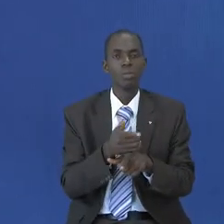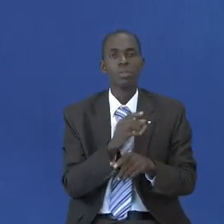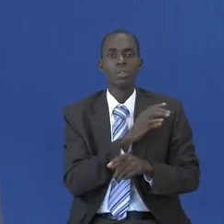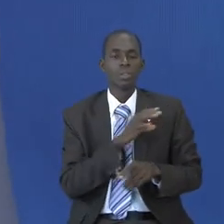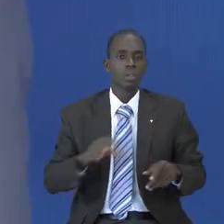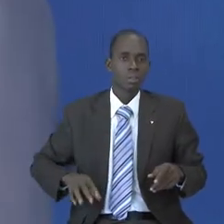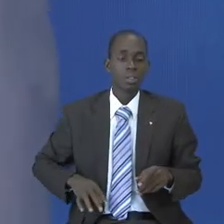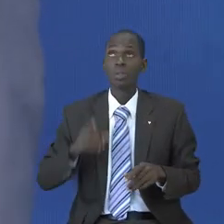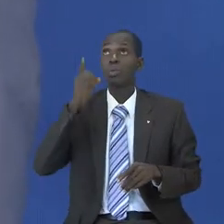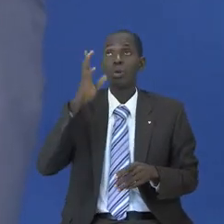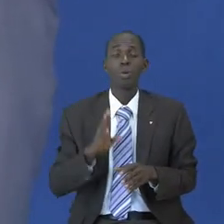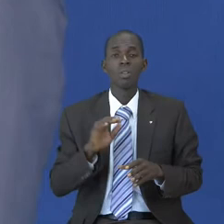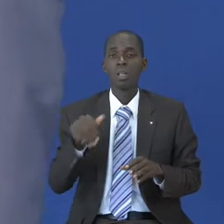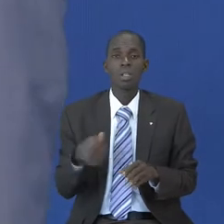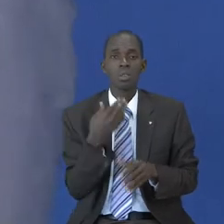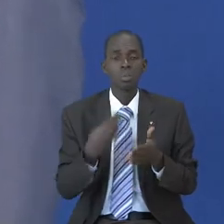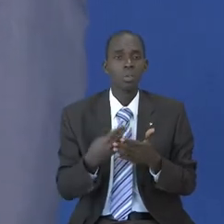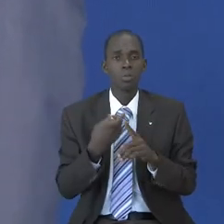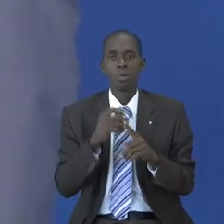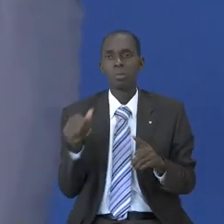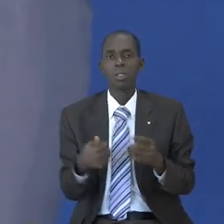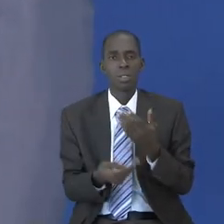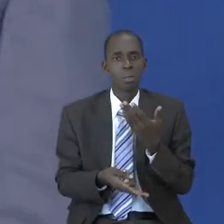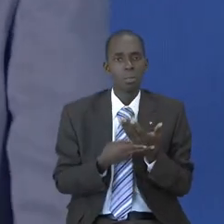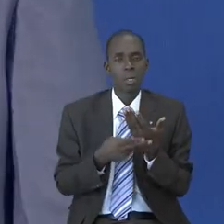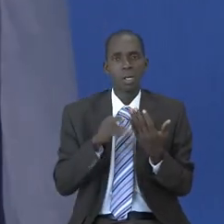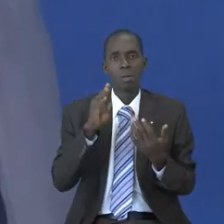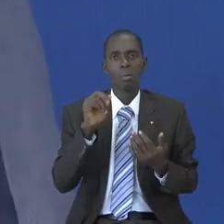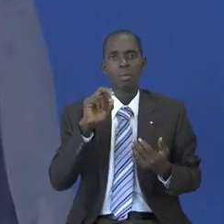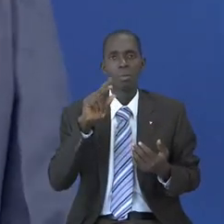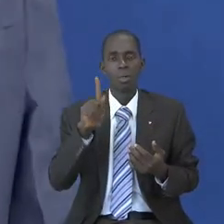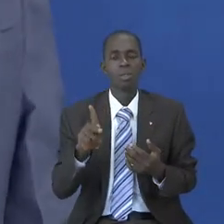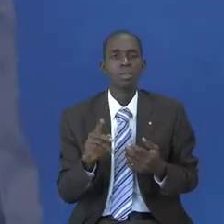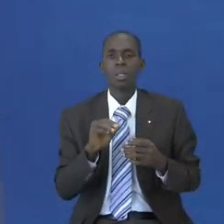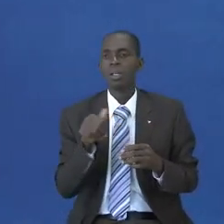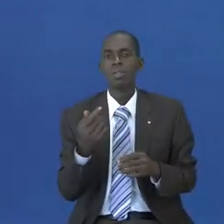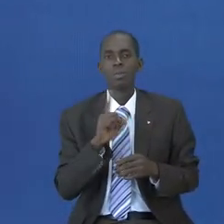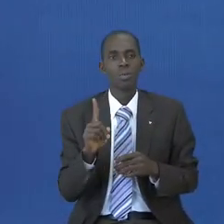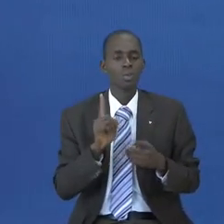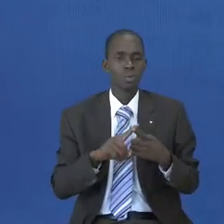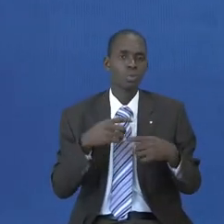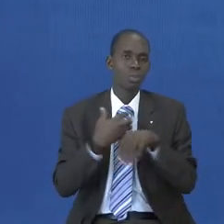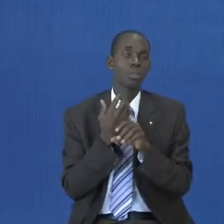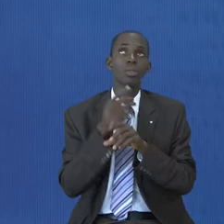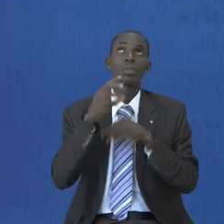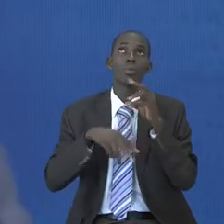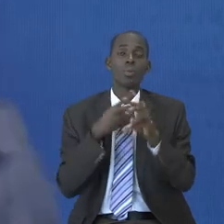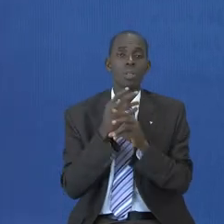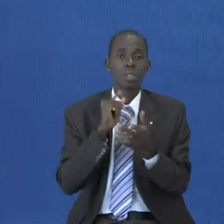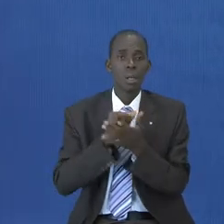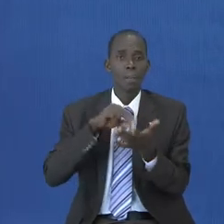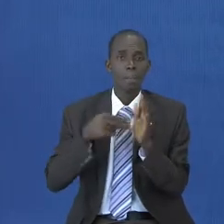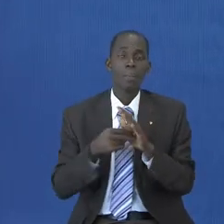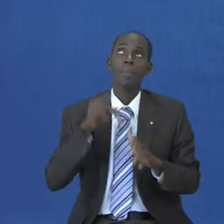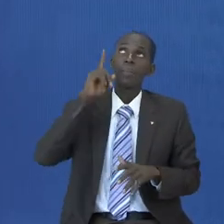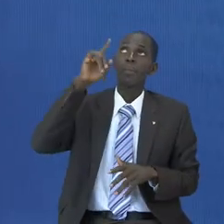bank anywhere to create the earth and to create the world. Therefore, he is possessor, and